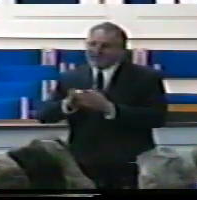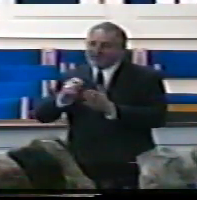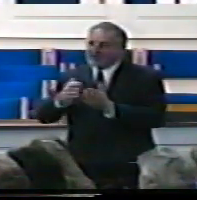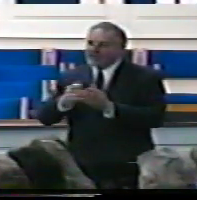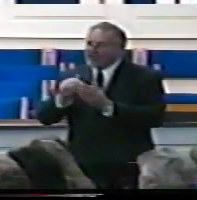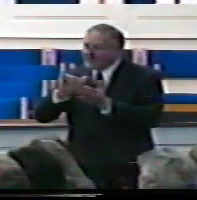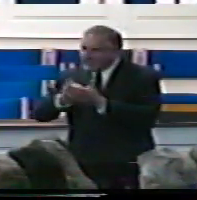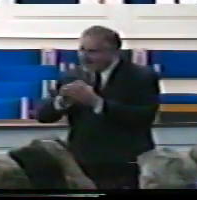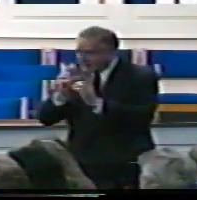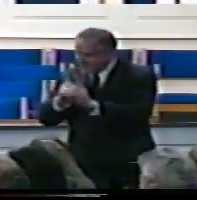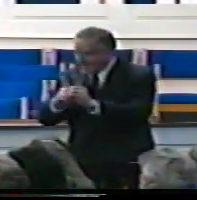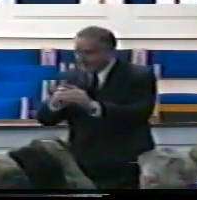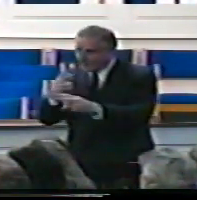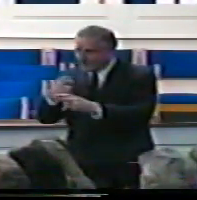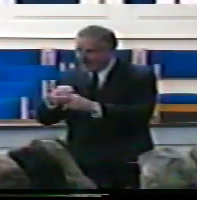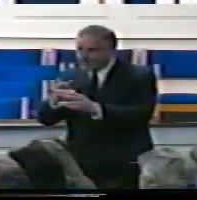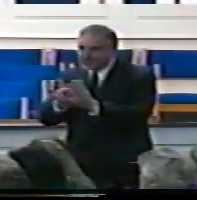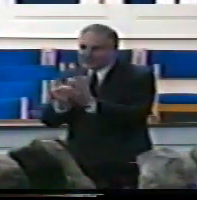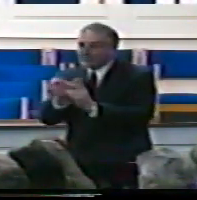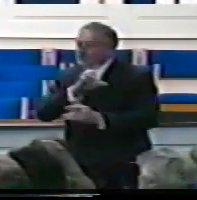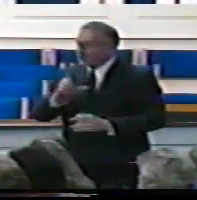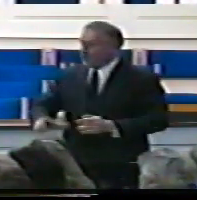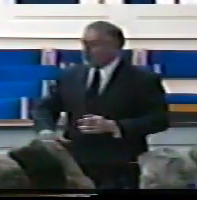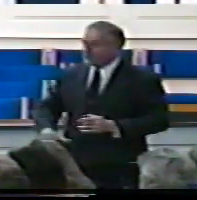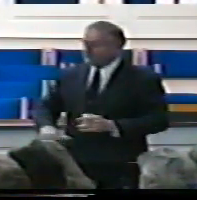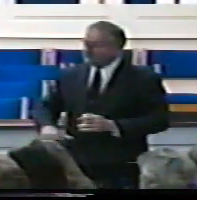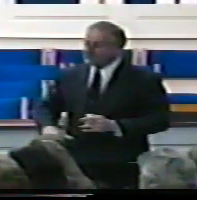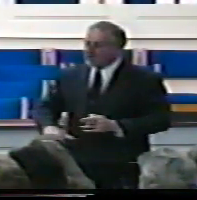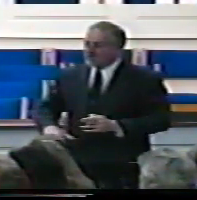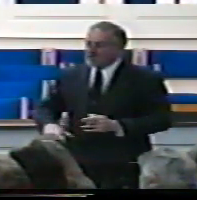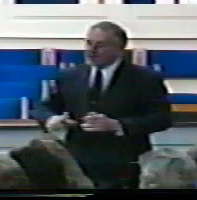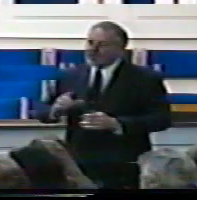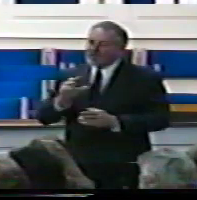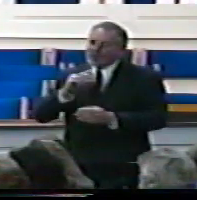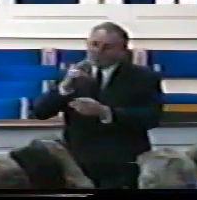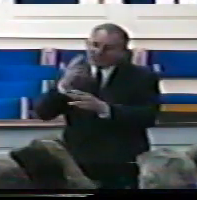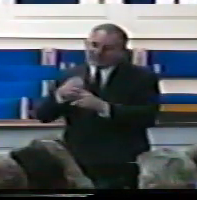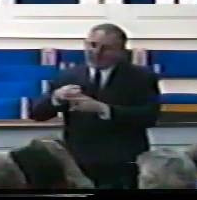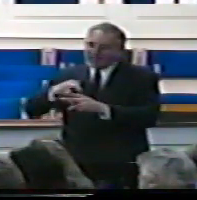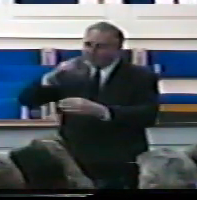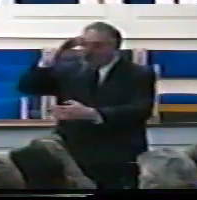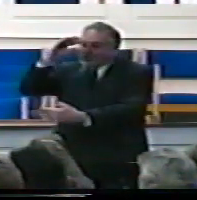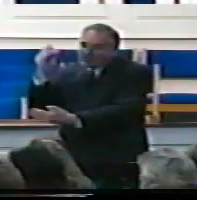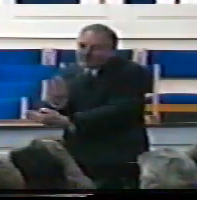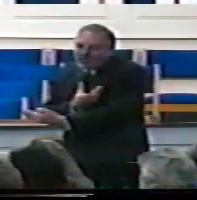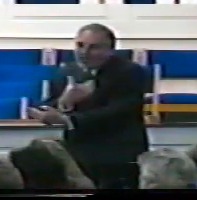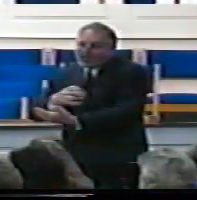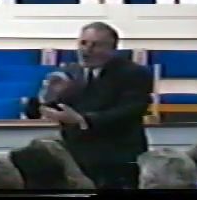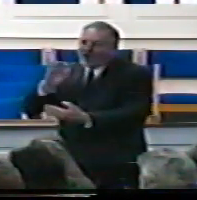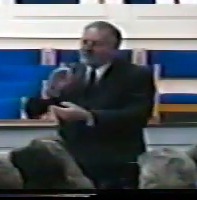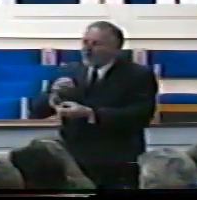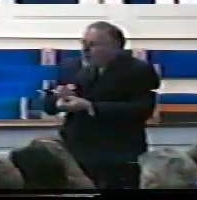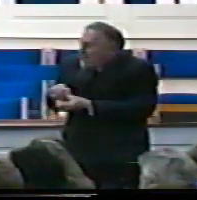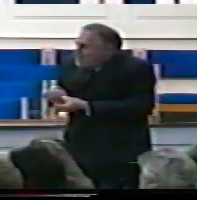Never recognized him as the Lord of his life. Judas was the son of perdition. The word perdition means he was the son of waste.